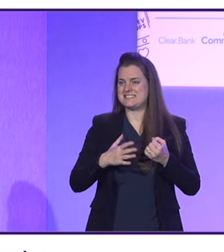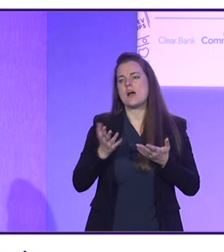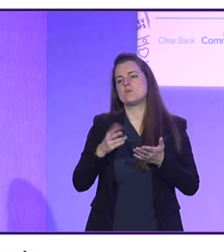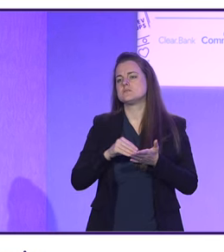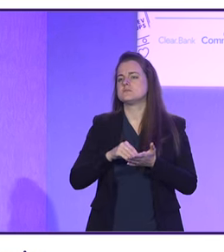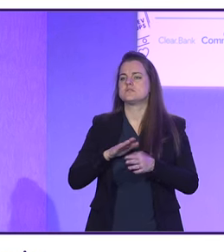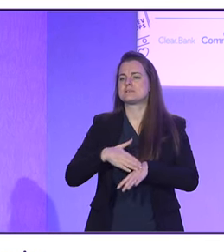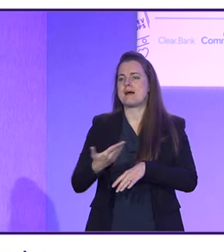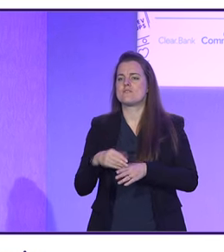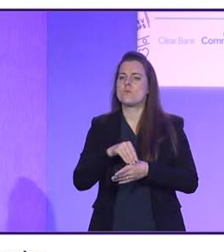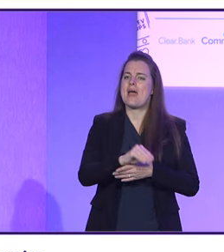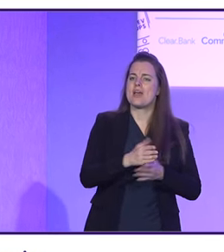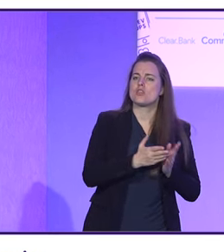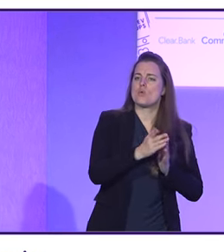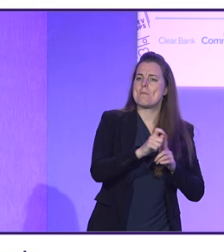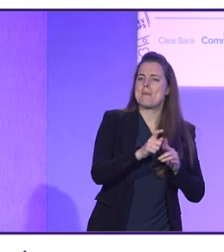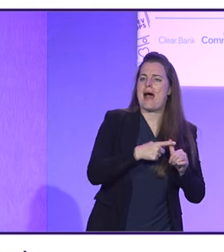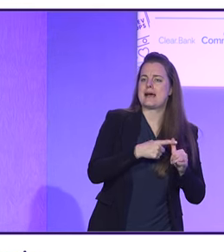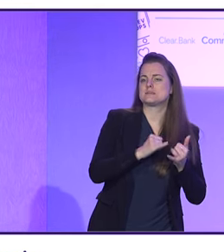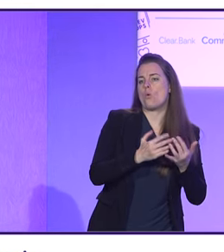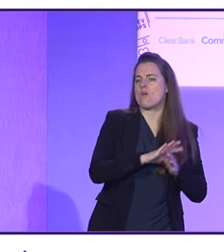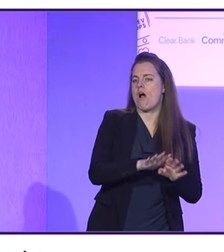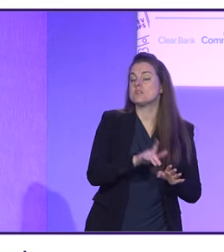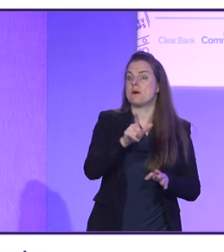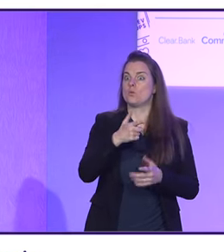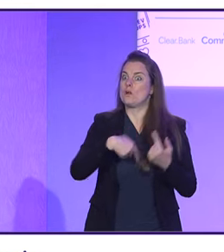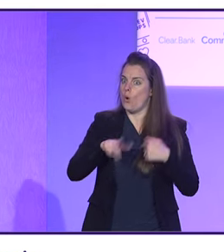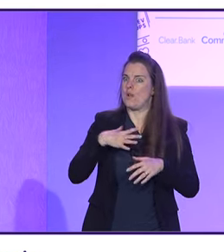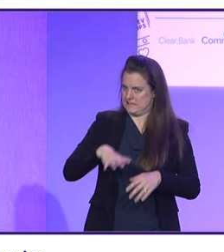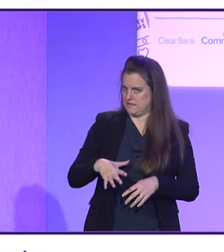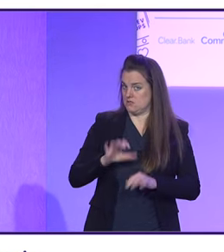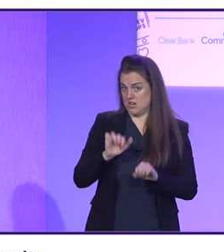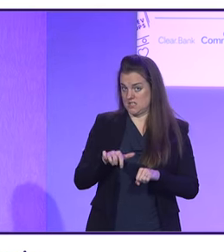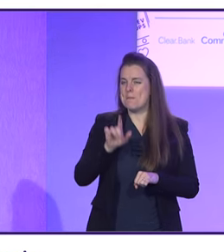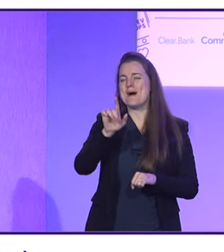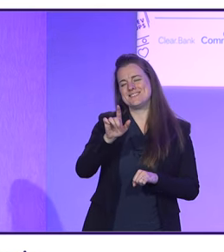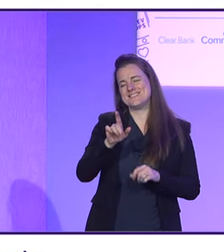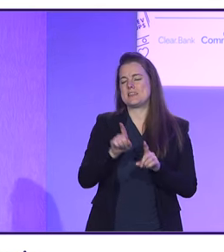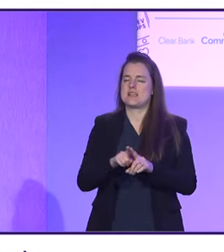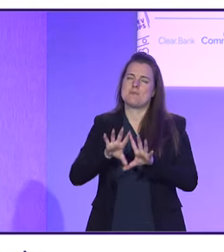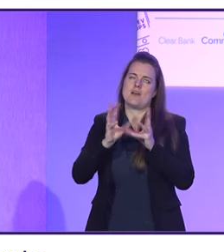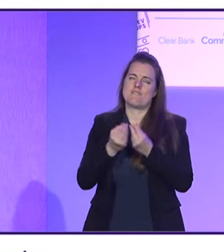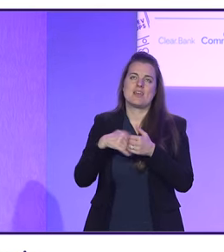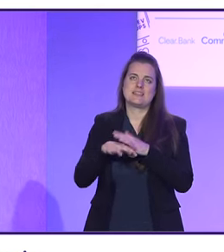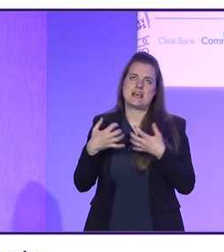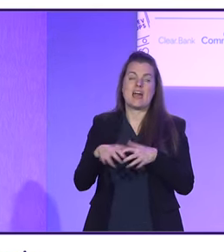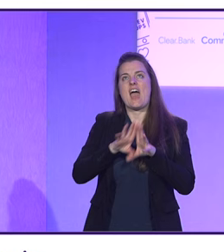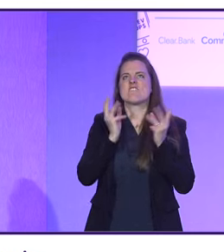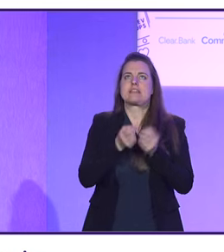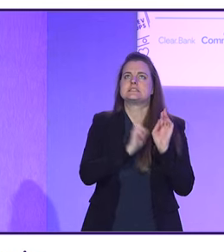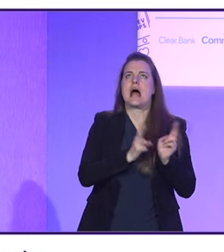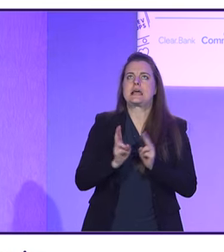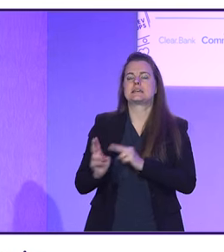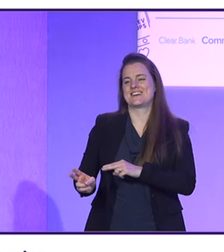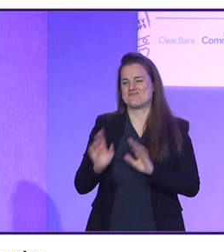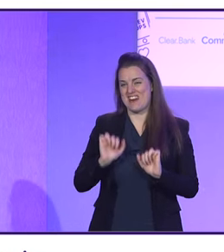PaaS. But yet, just like anything else in tech, everything is dying. So we have a